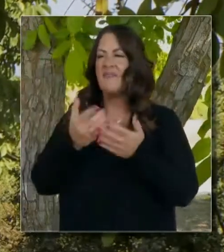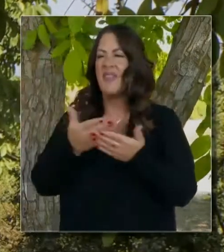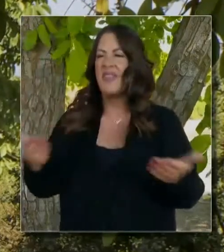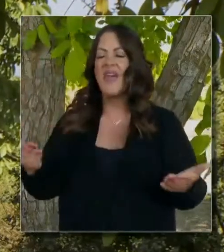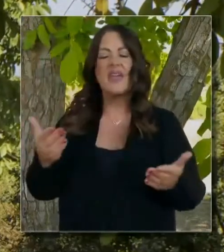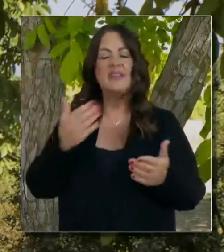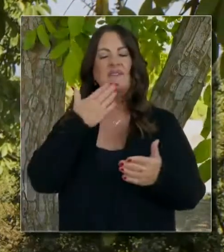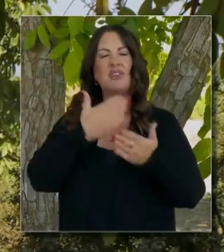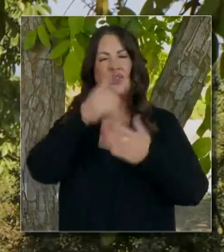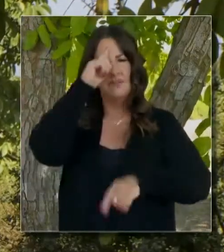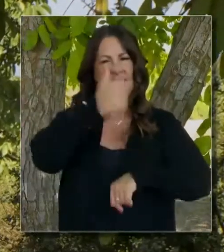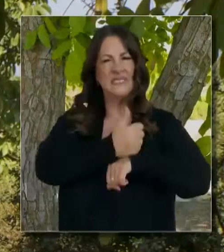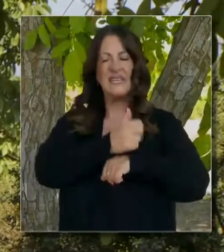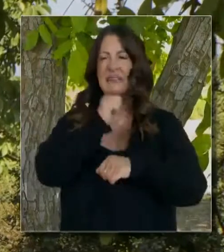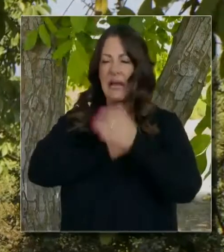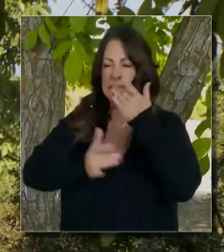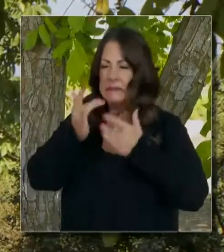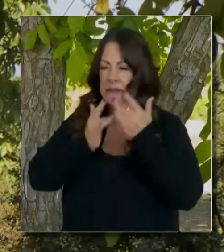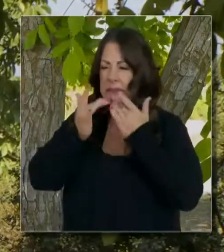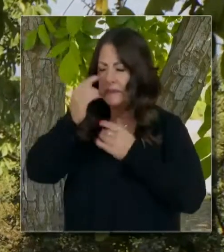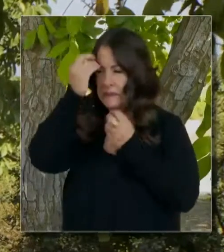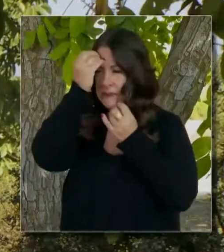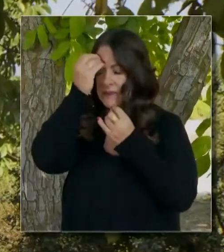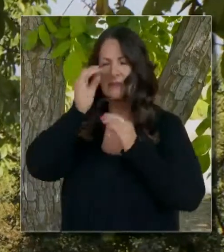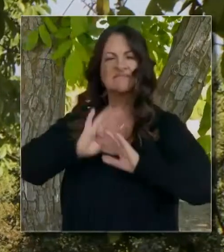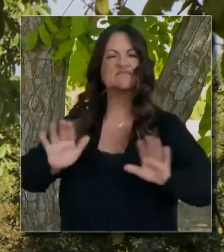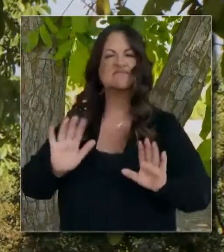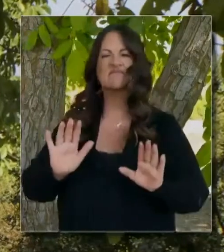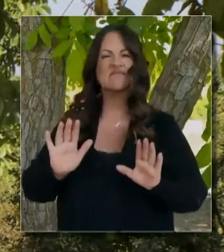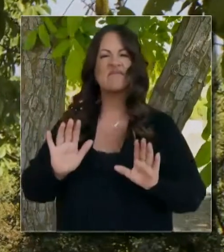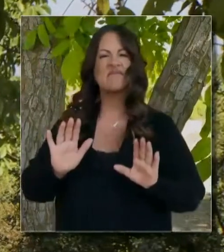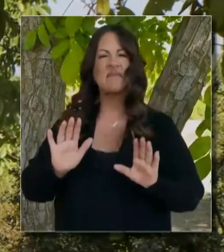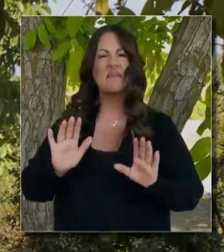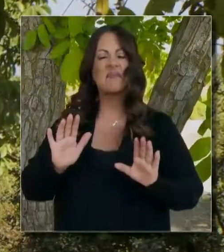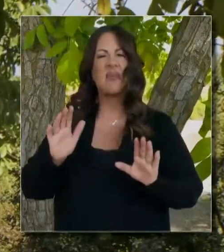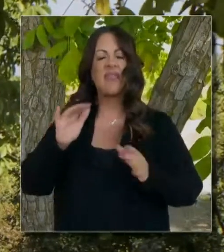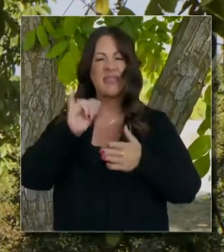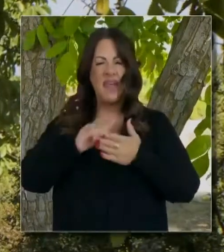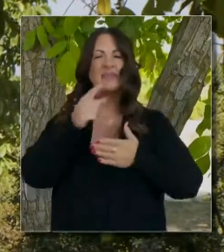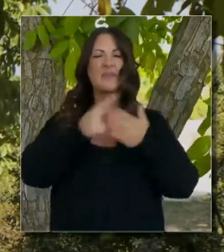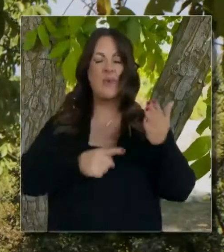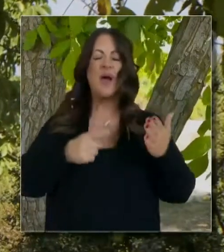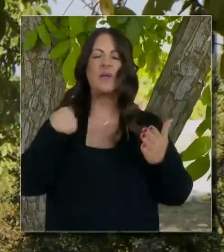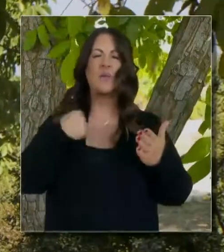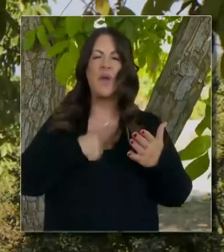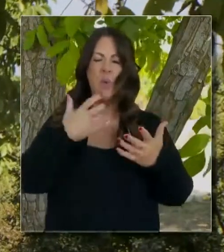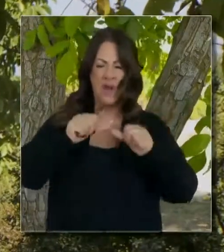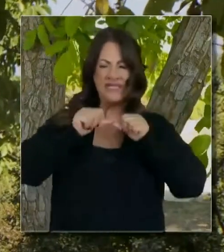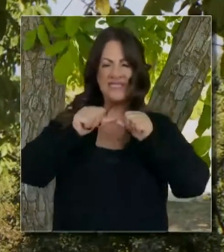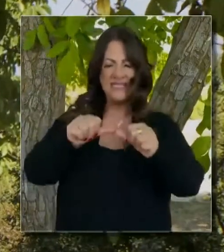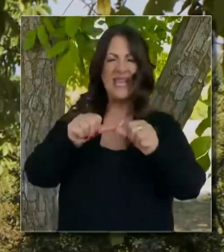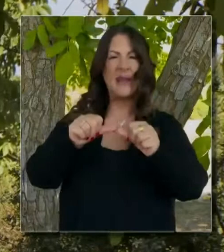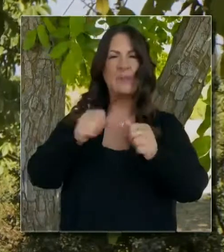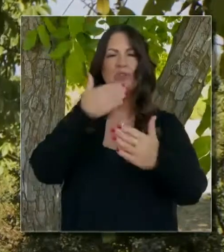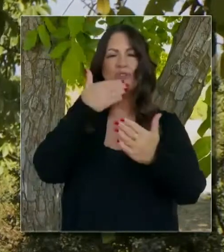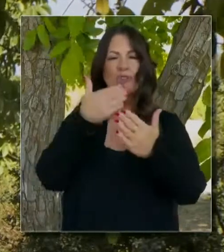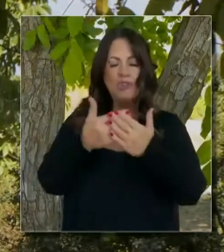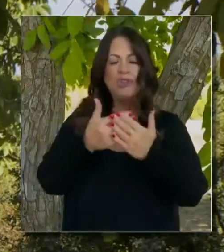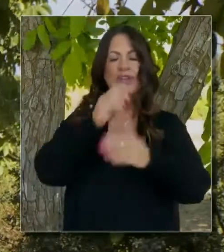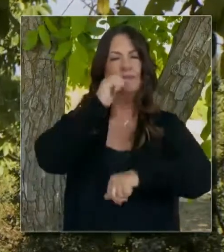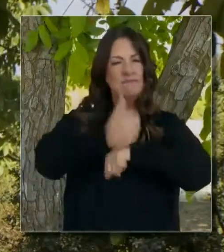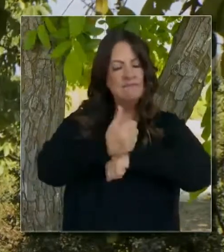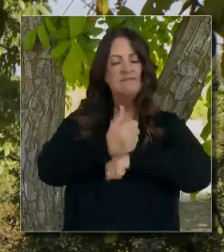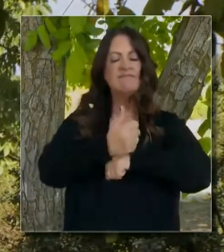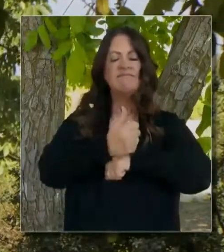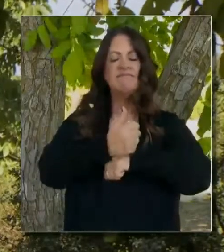mindset, not the scarcity mindset, is what we bring to this executive order. A sustainable mindset, not a